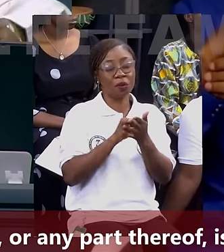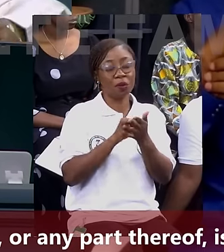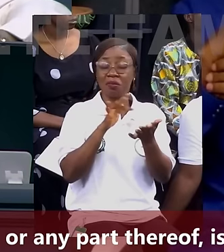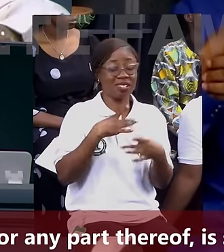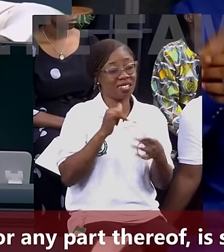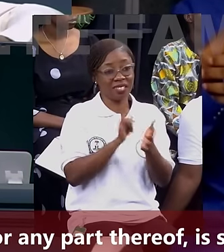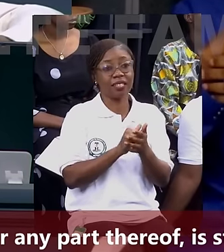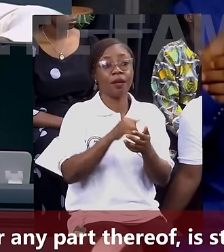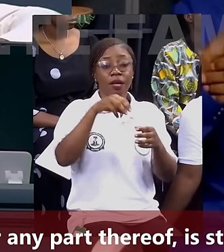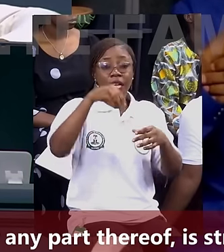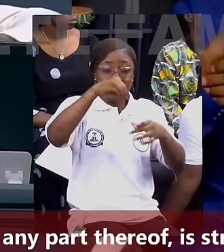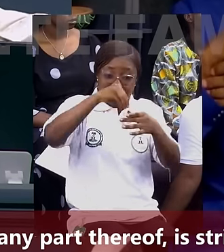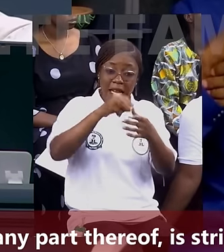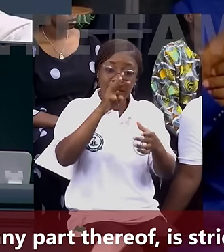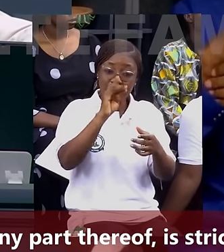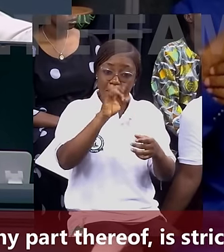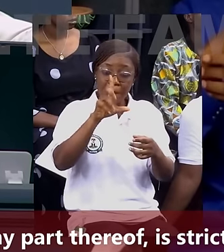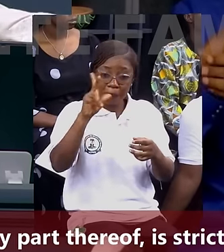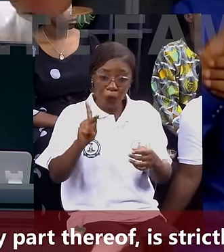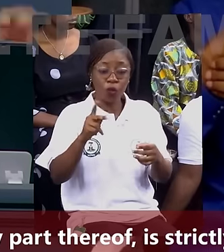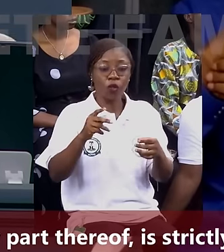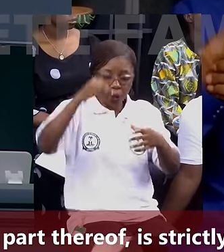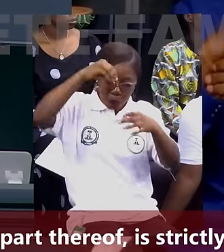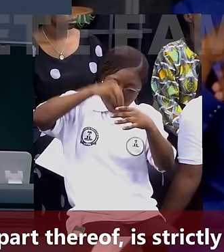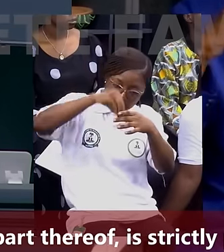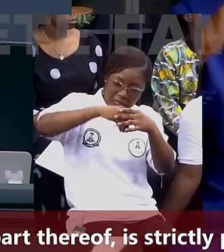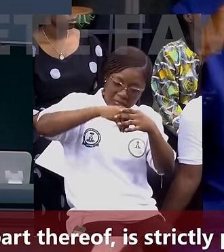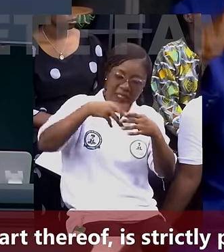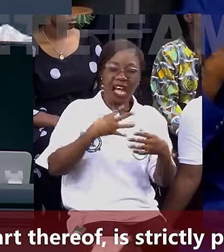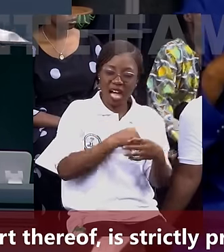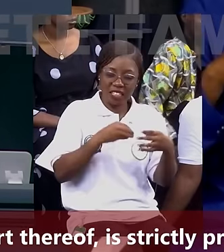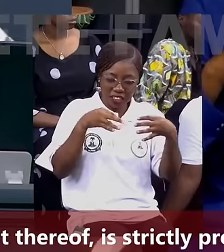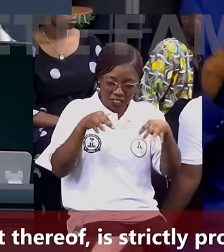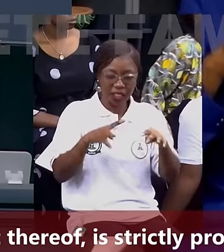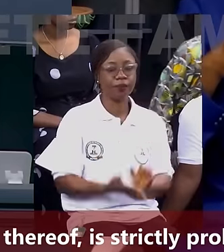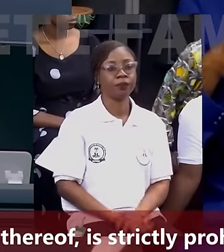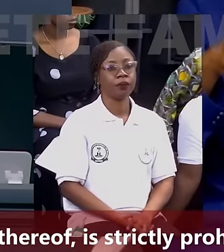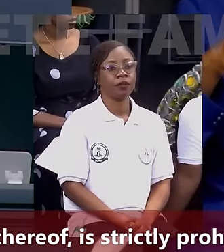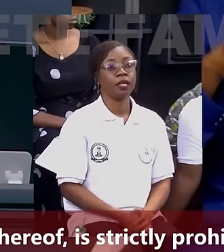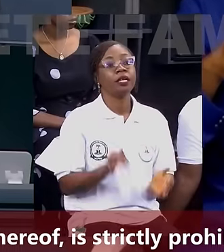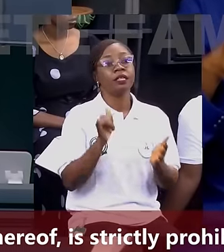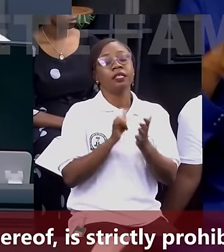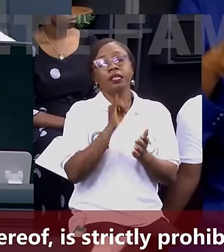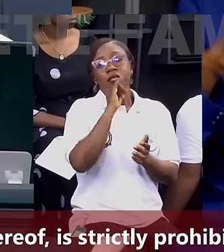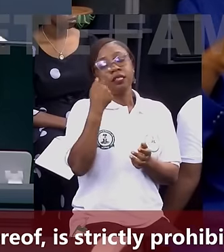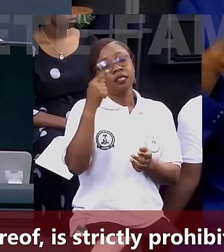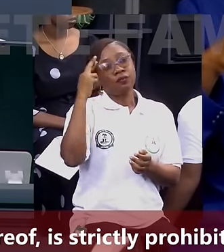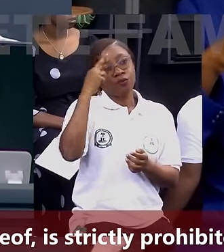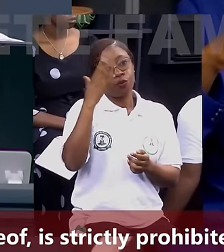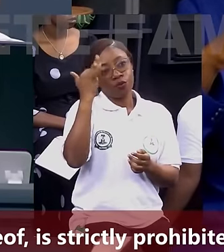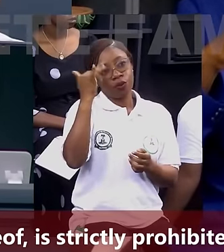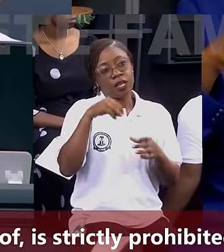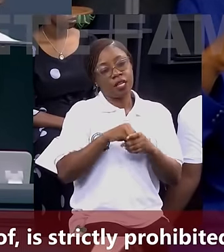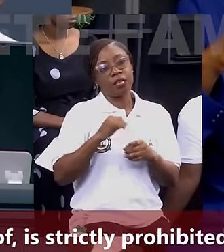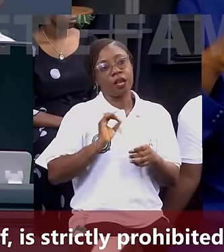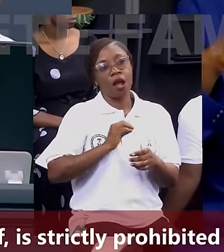me, sachet, now they put them, they sell them. Continue. Okay, President, that's the reason why in our hospital